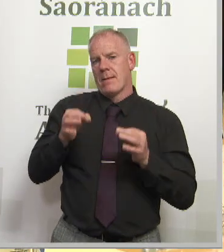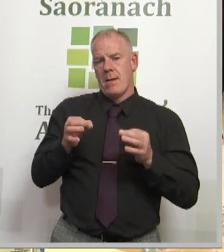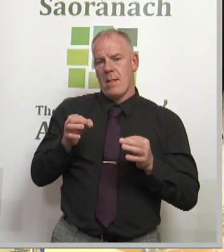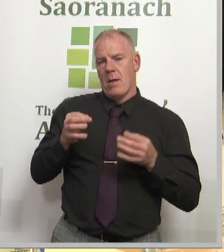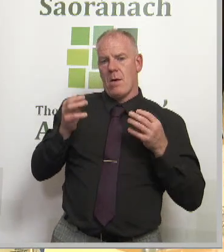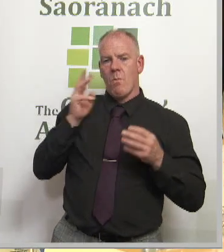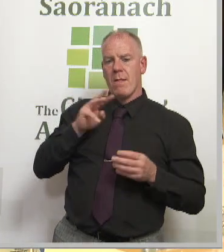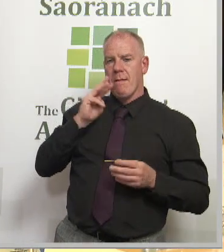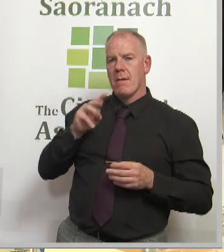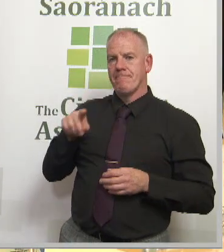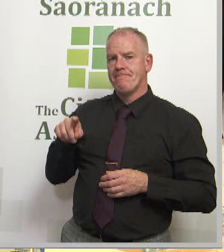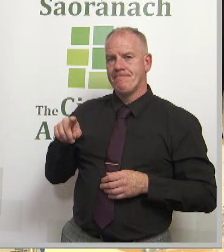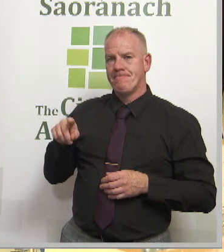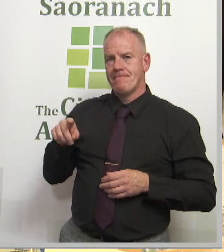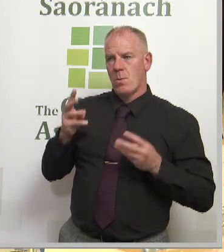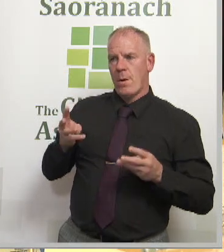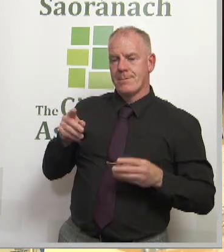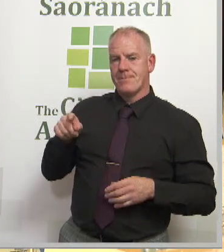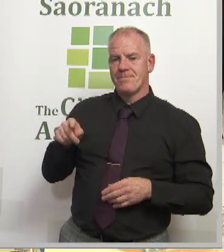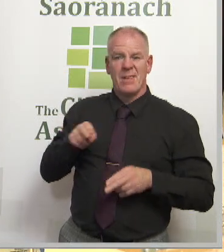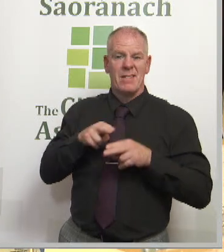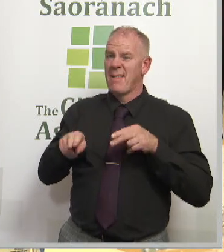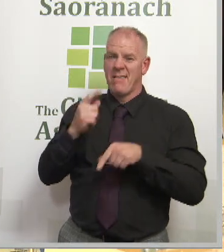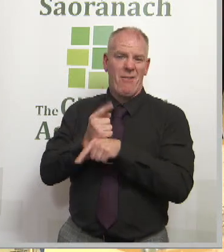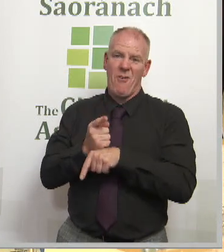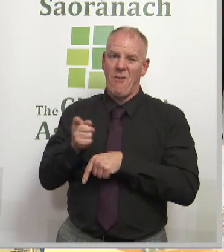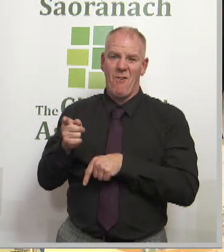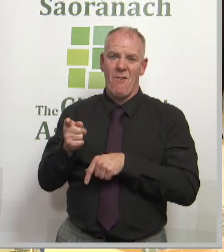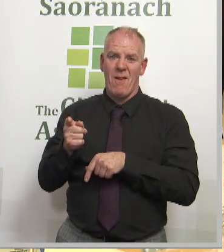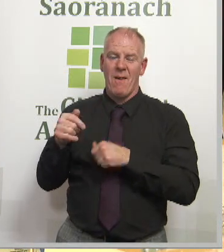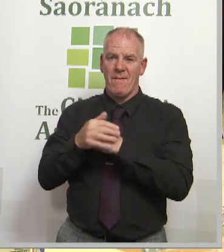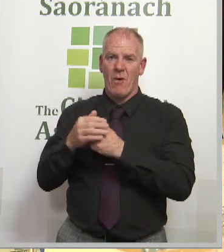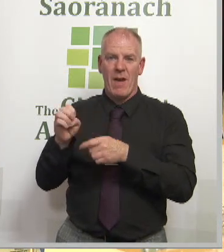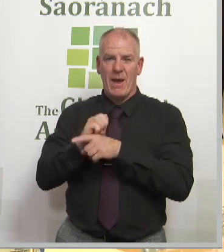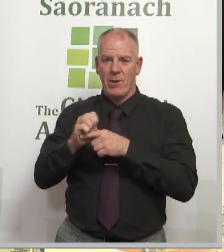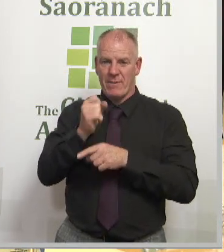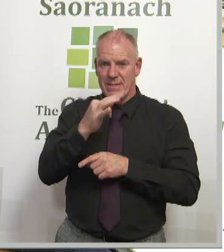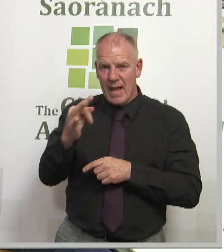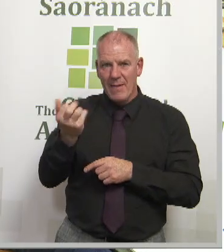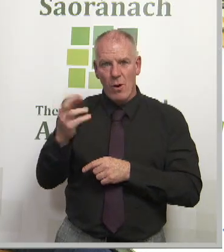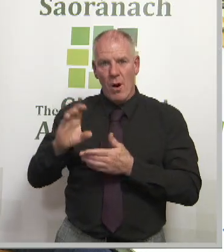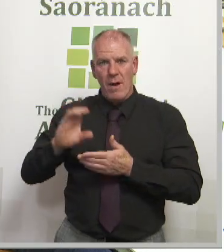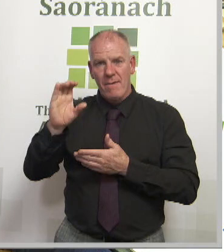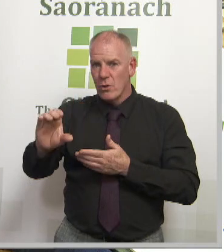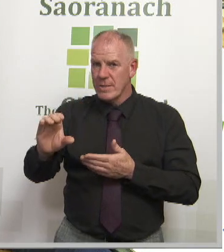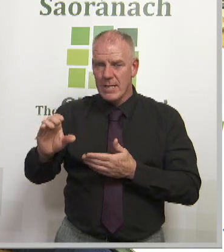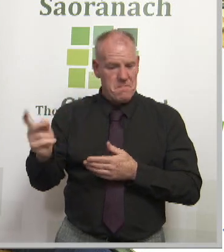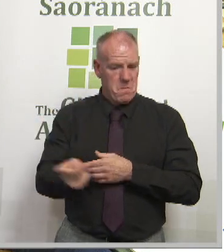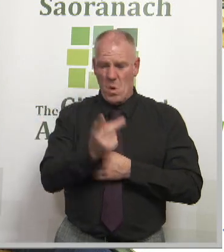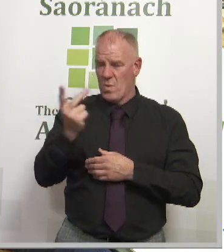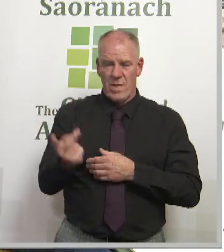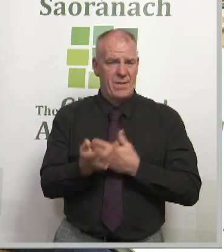commitment, which wasn't translated into resources, human resources,